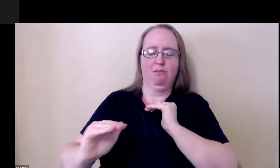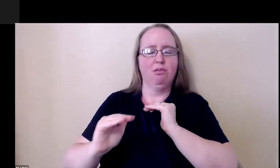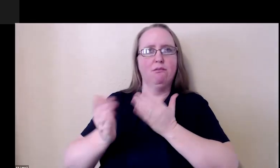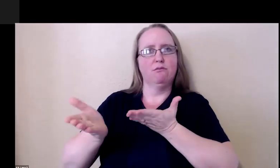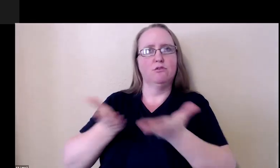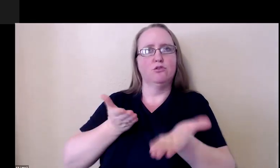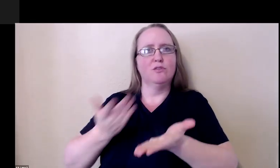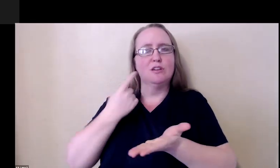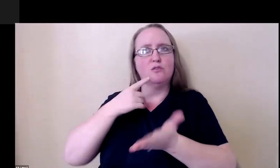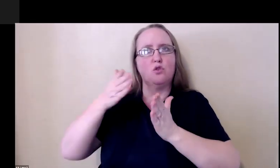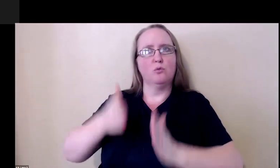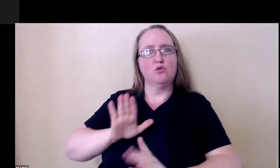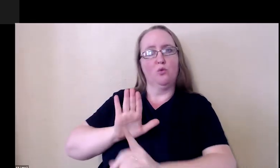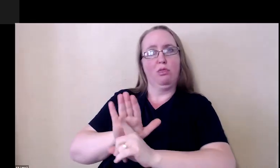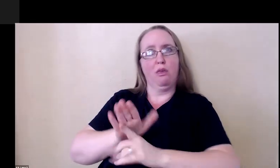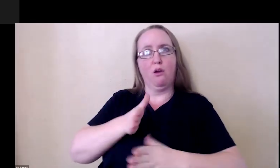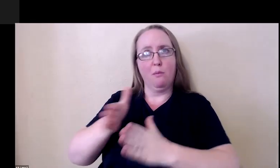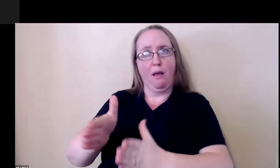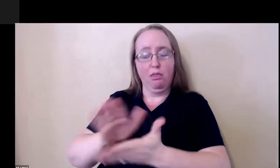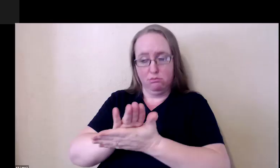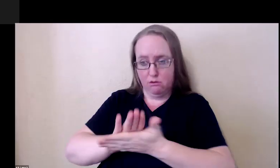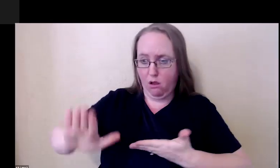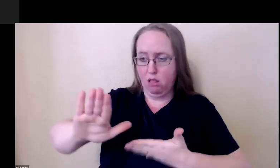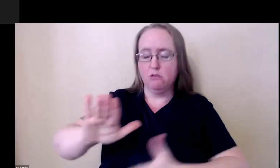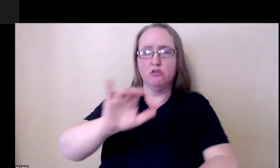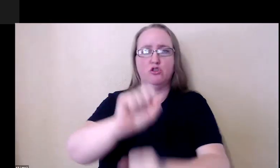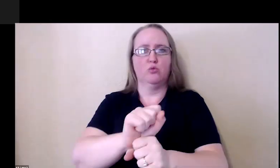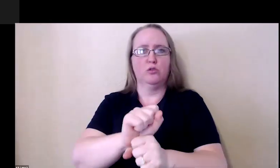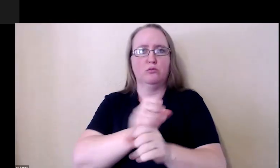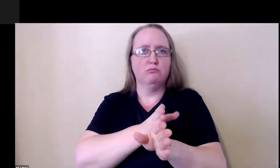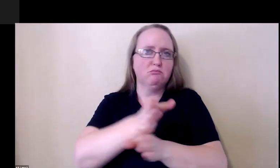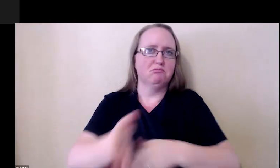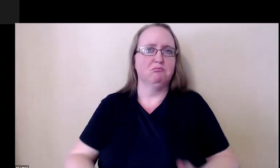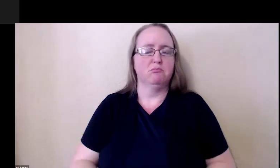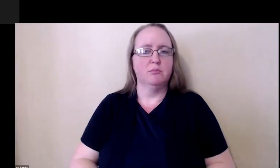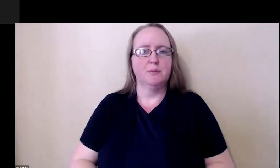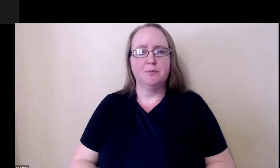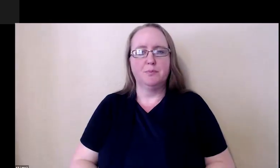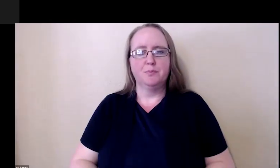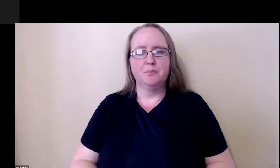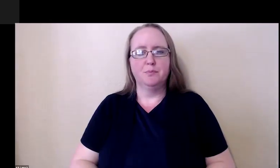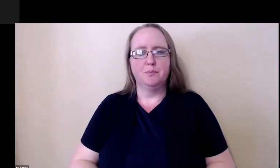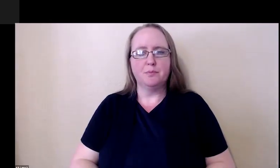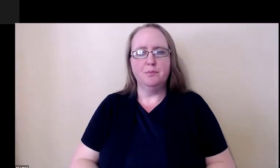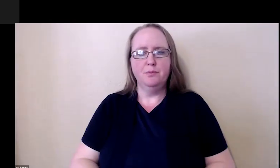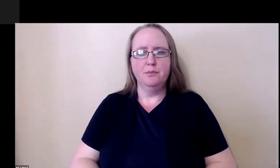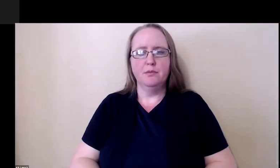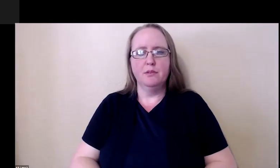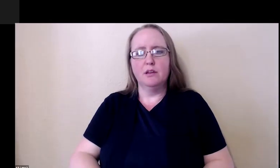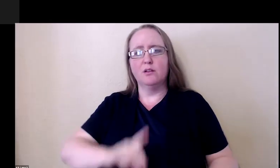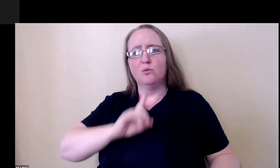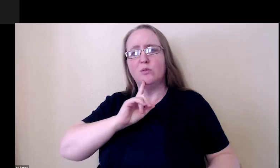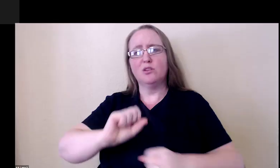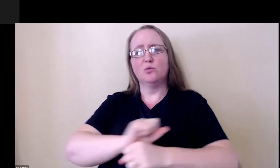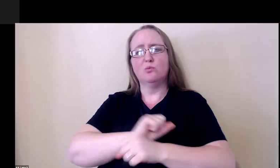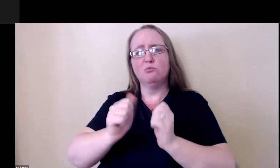whose path is college and a career, um, and and to really work with them to find